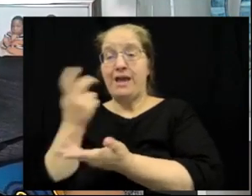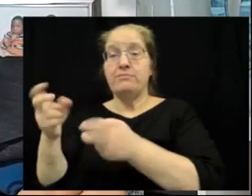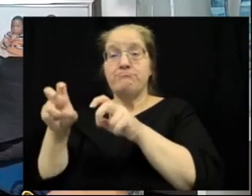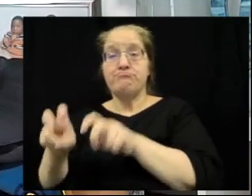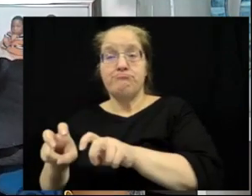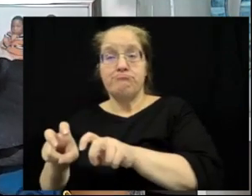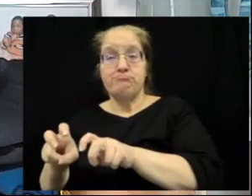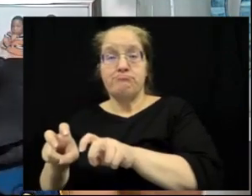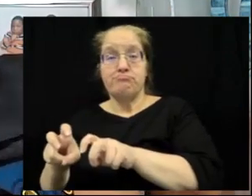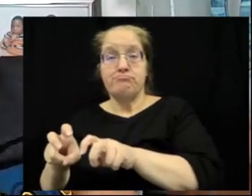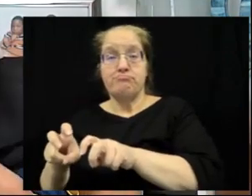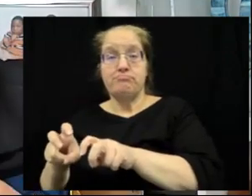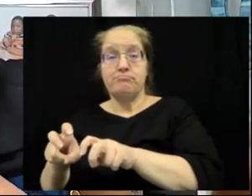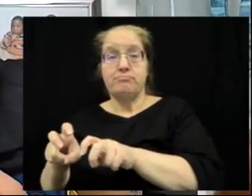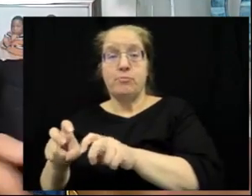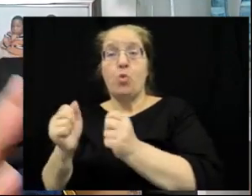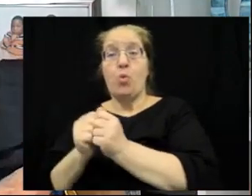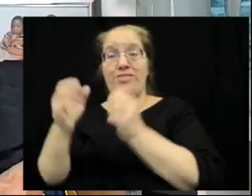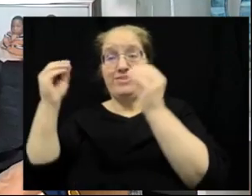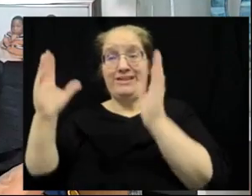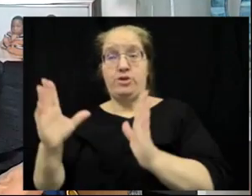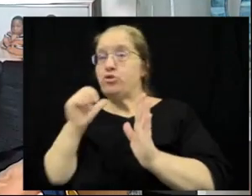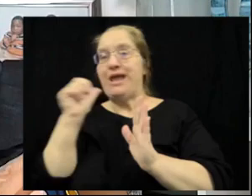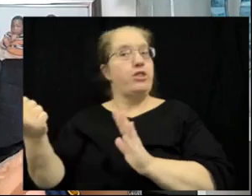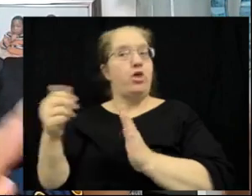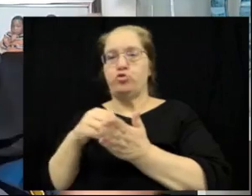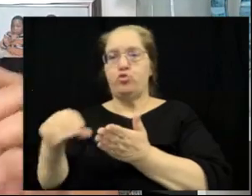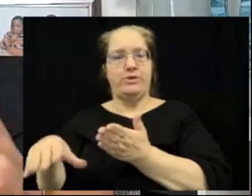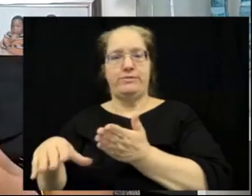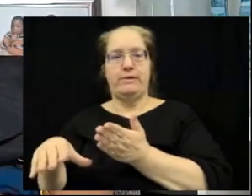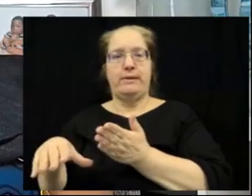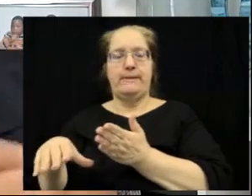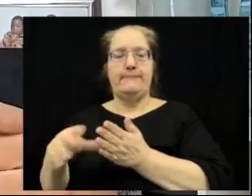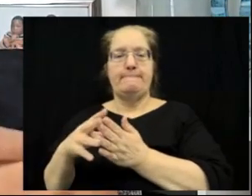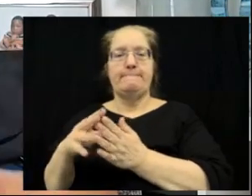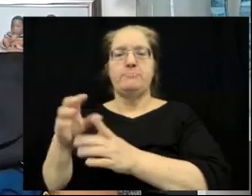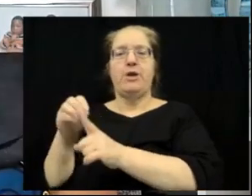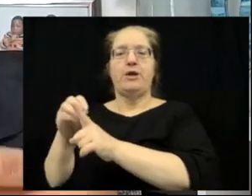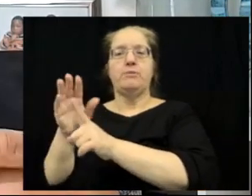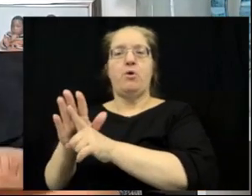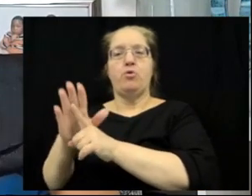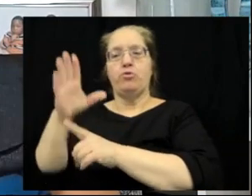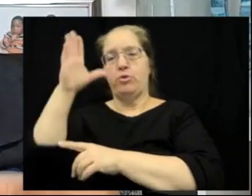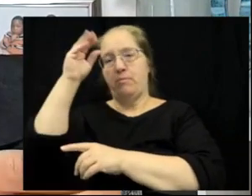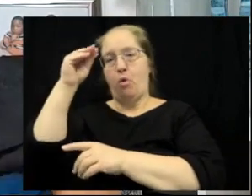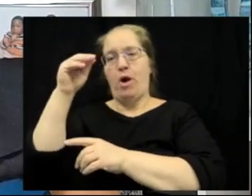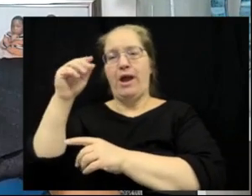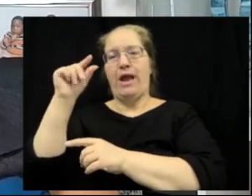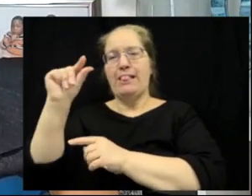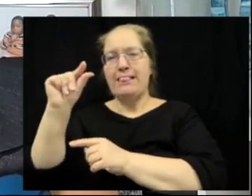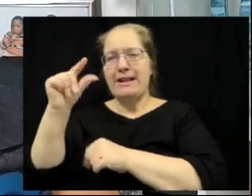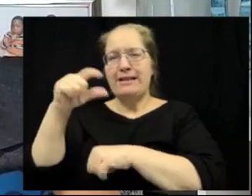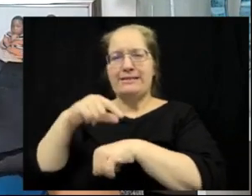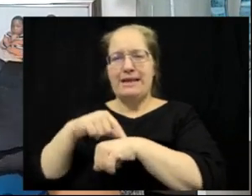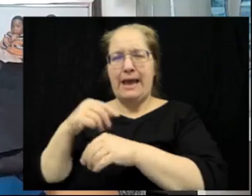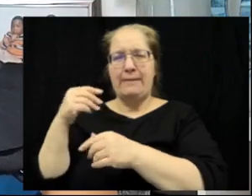in the class and he with the teacher, not the kids. So they exposed him little by little by